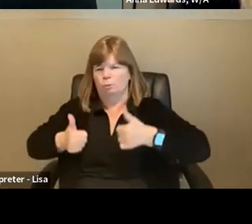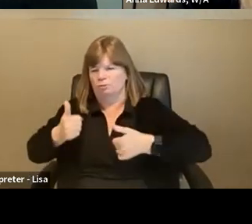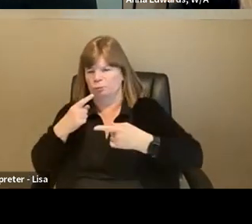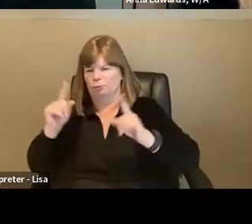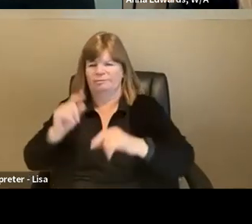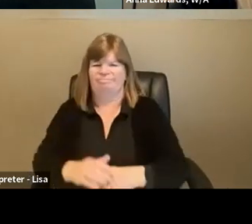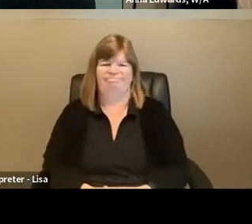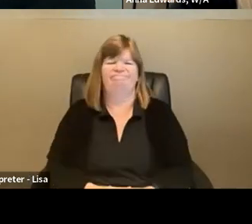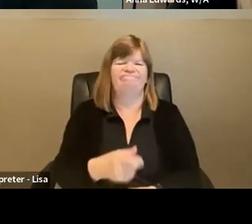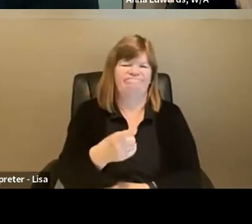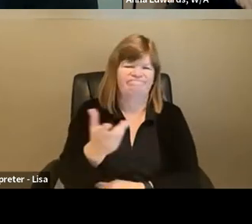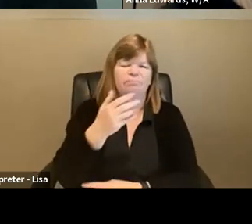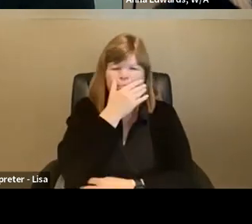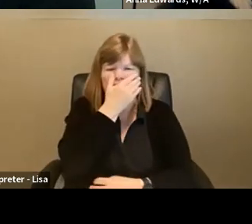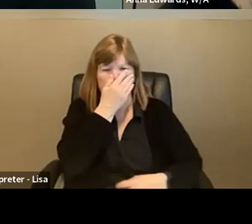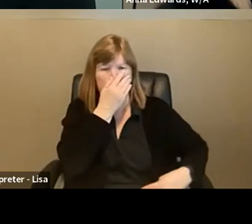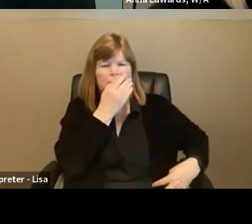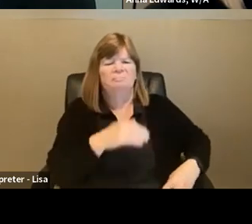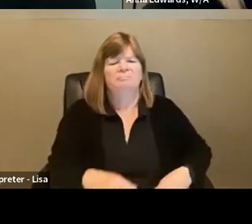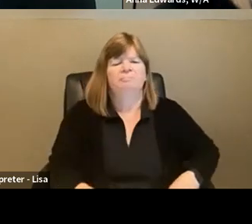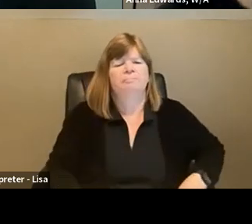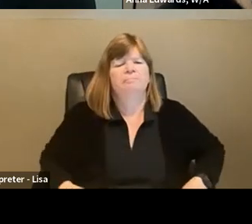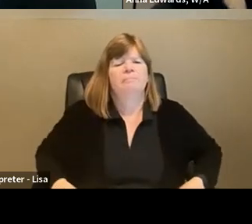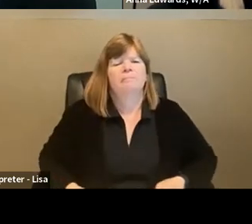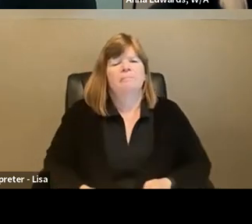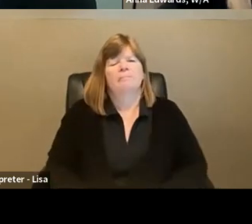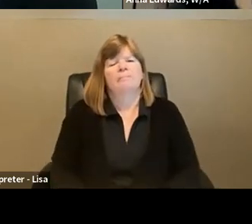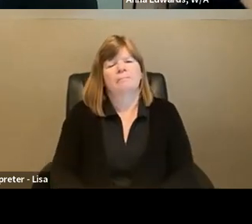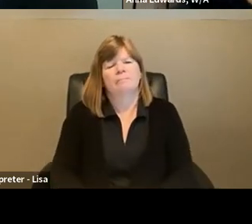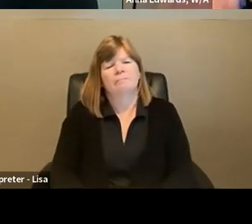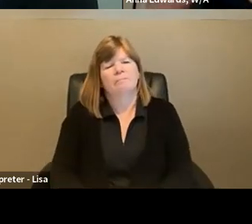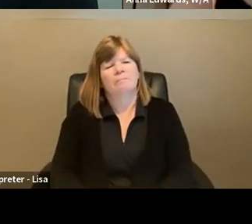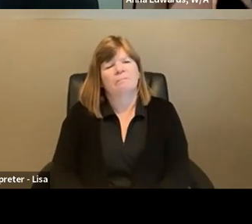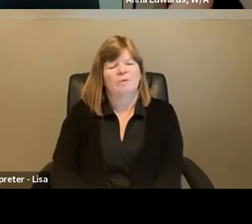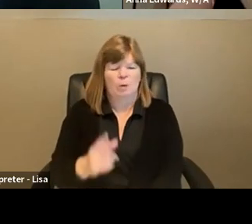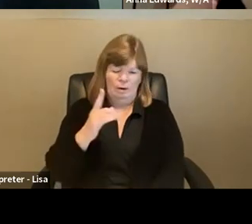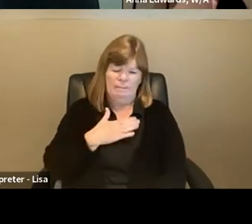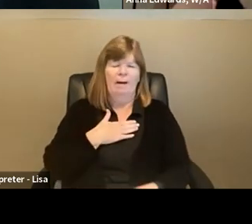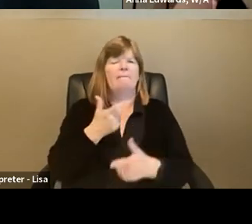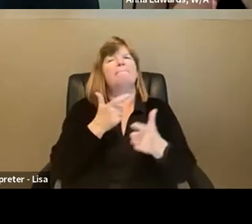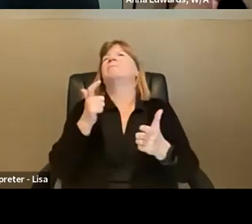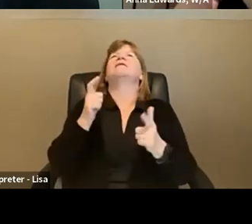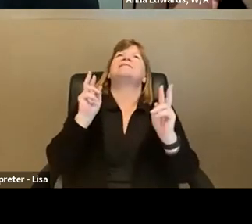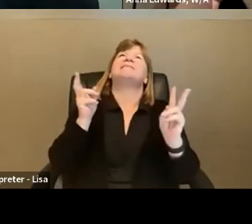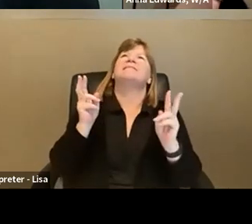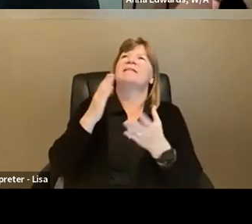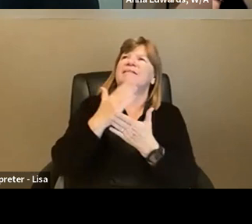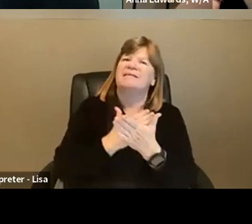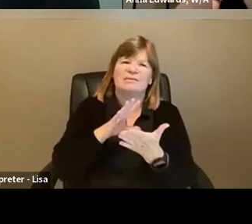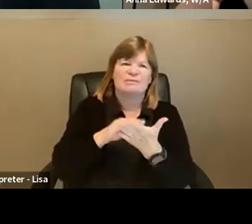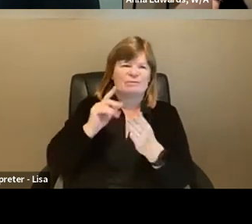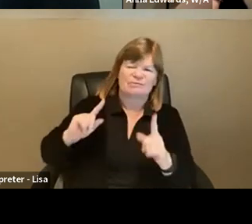Right. So I know, one of my biggest lessons learned over the last 8